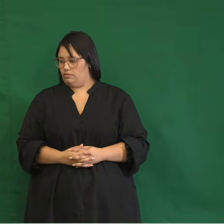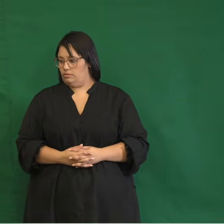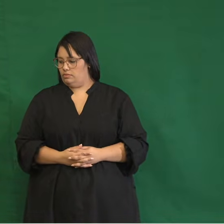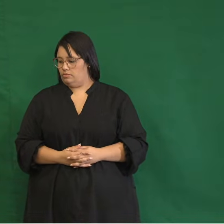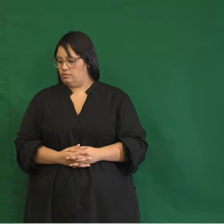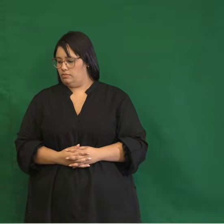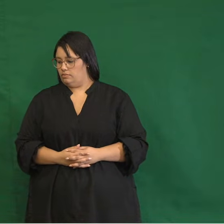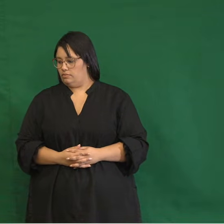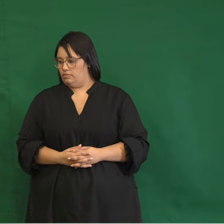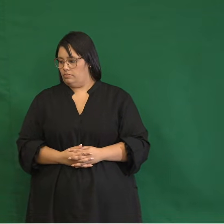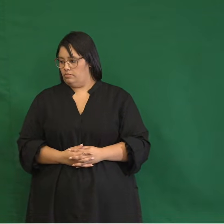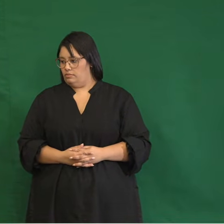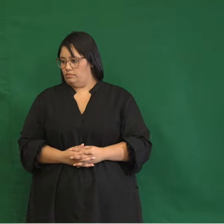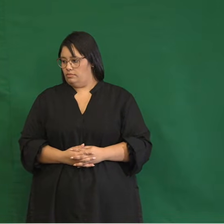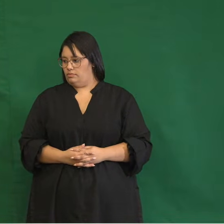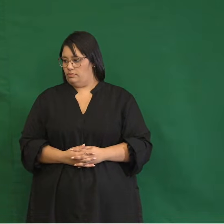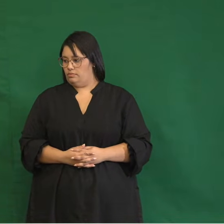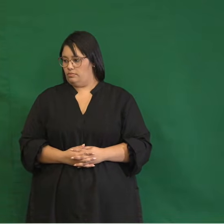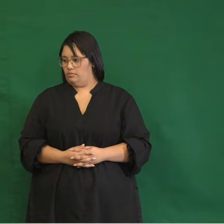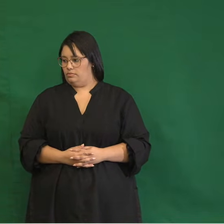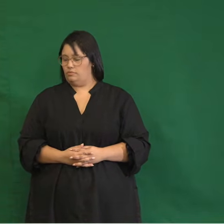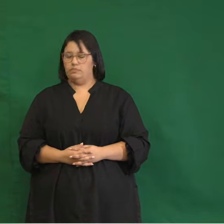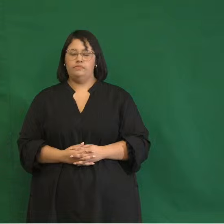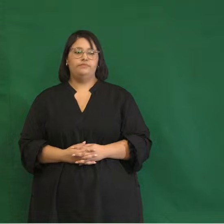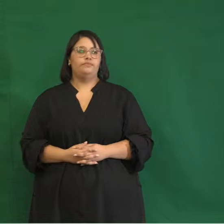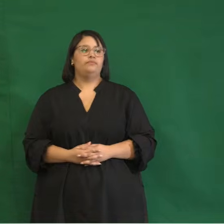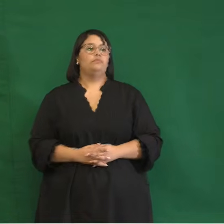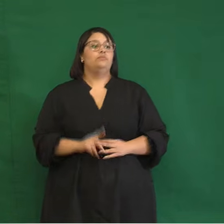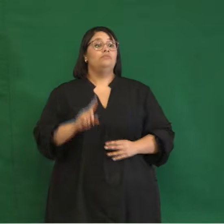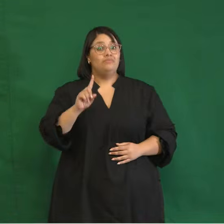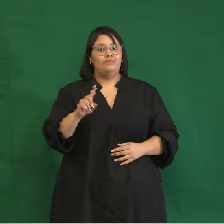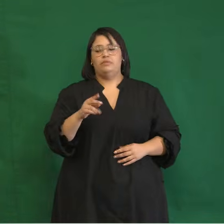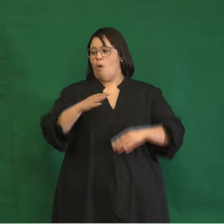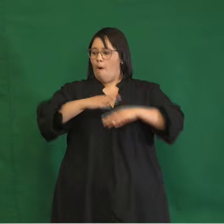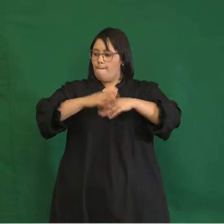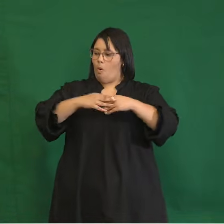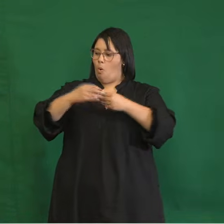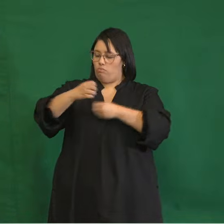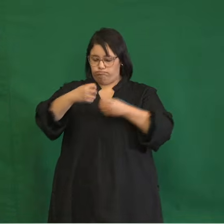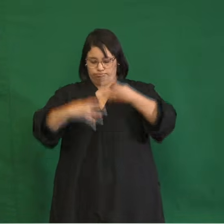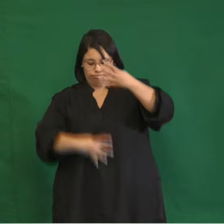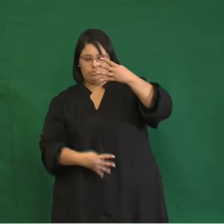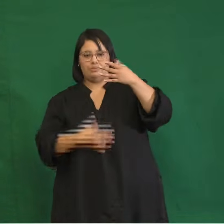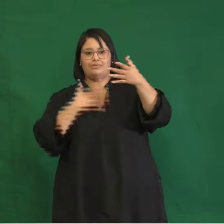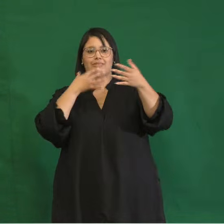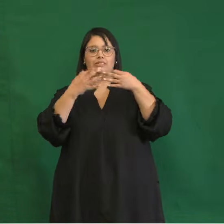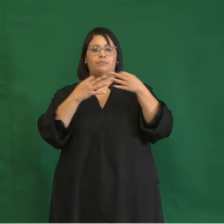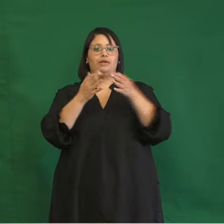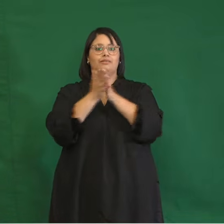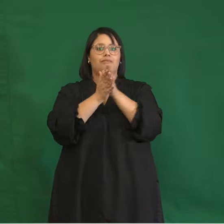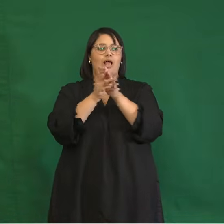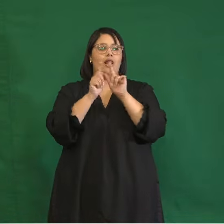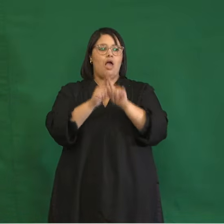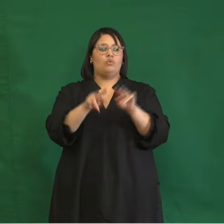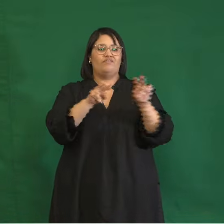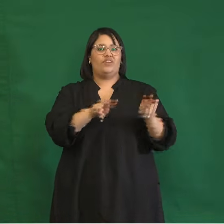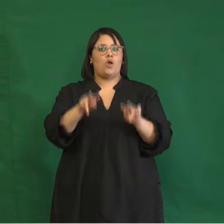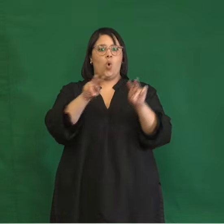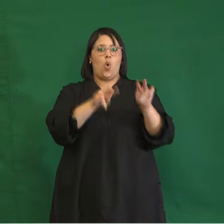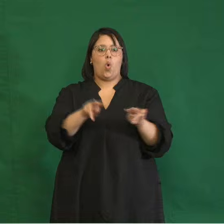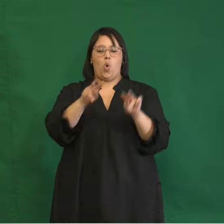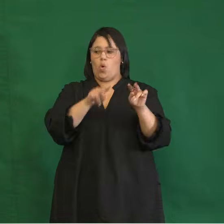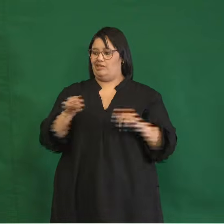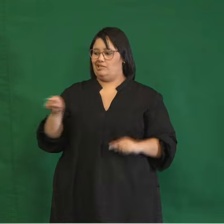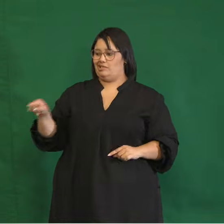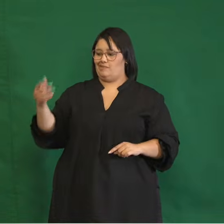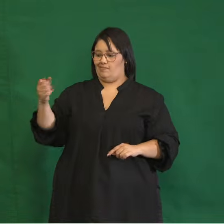You can also see that this is then further expanded with the sign language video capturing